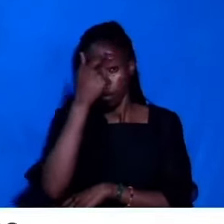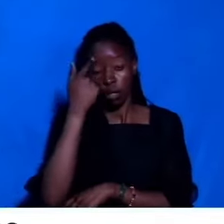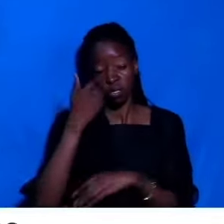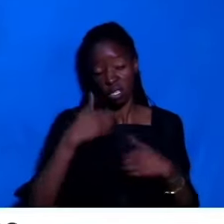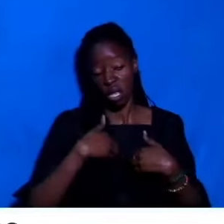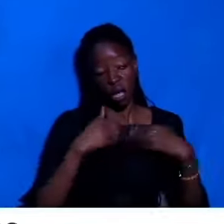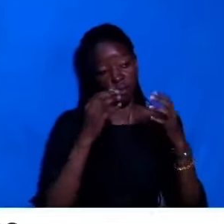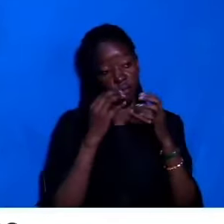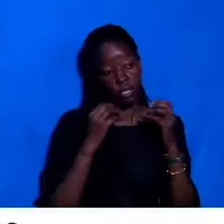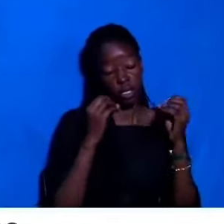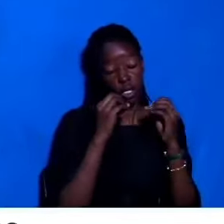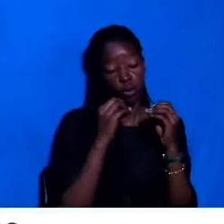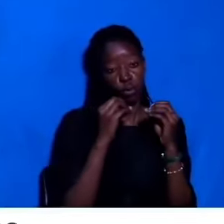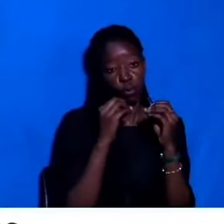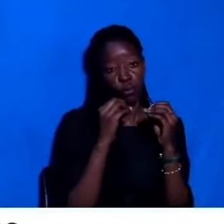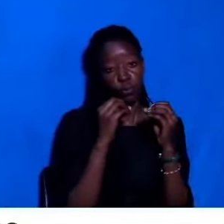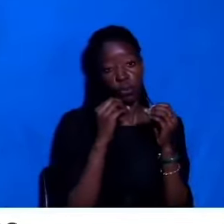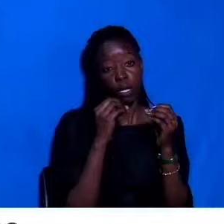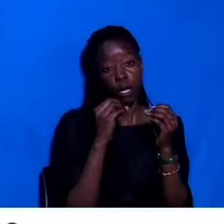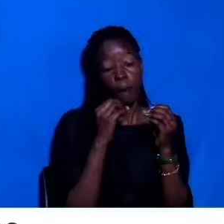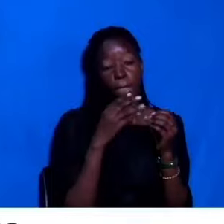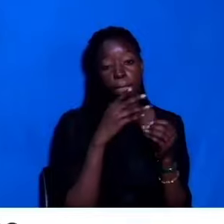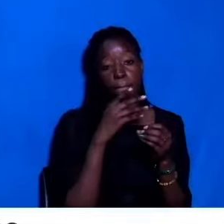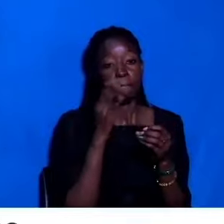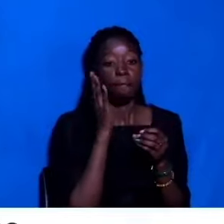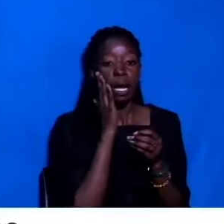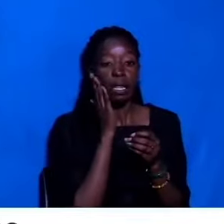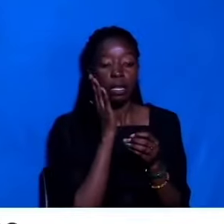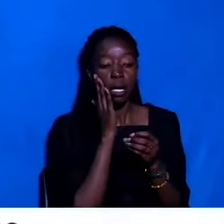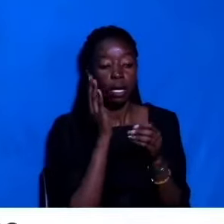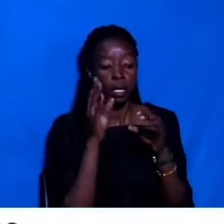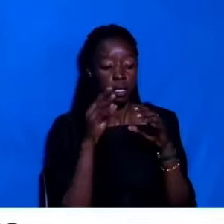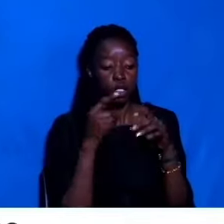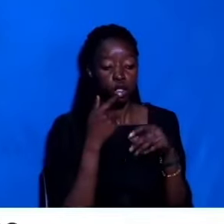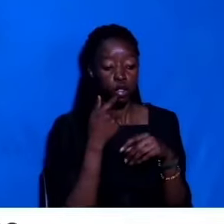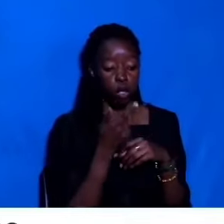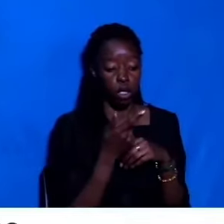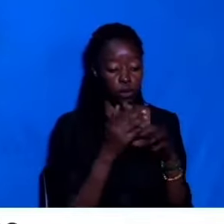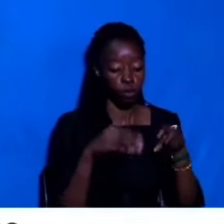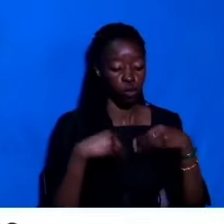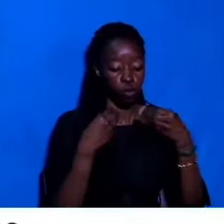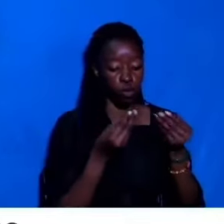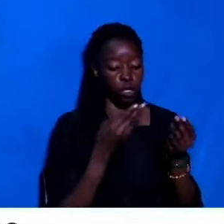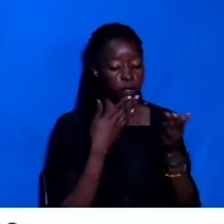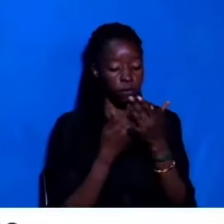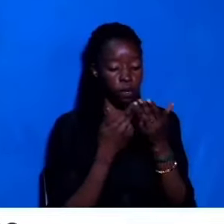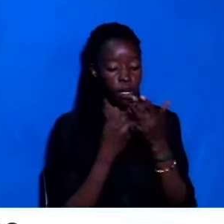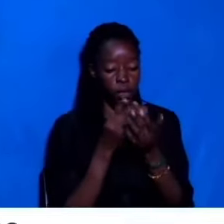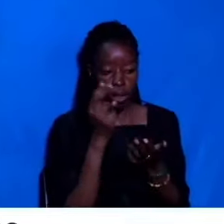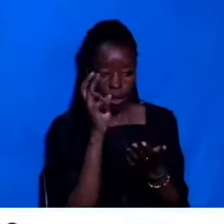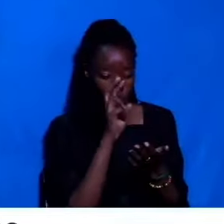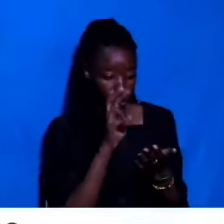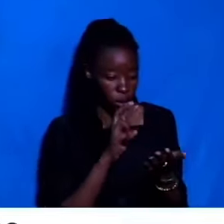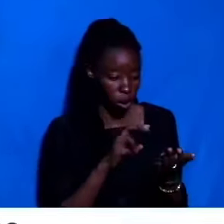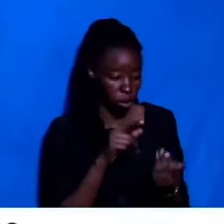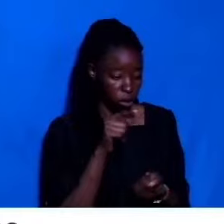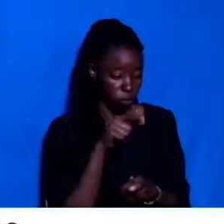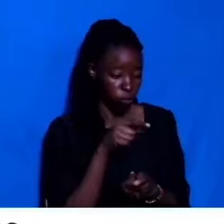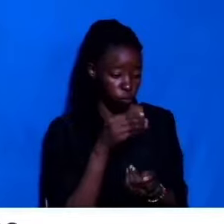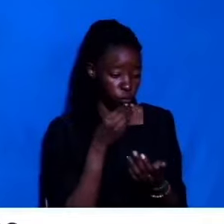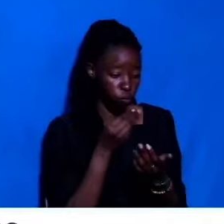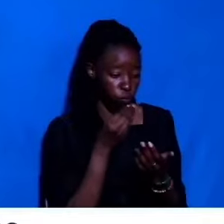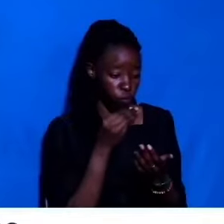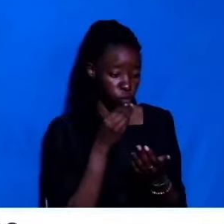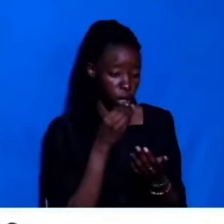same leftover, his mother asked him to give thanks for it. He looked at it and said, God, thank you for this